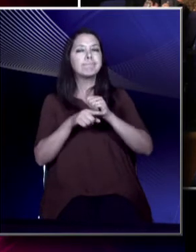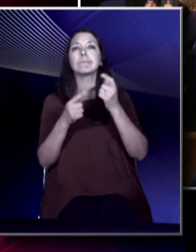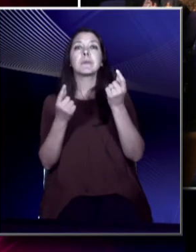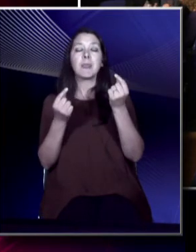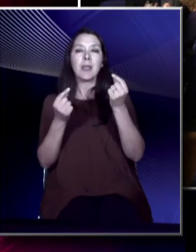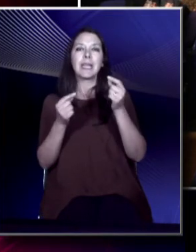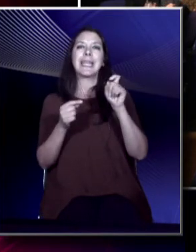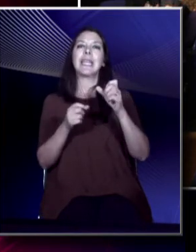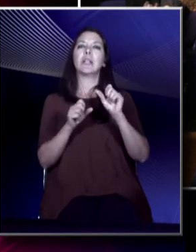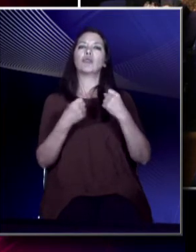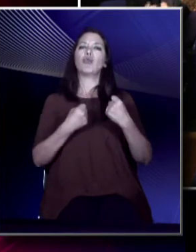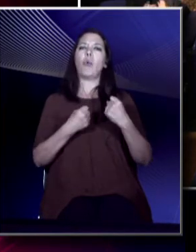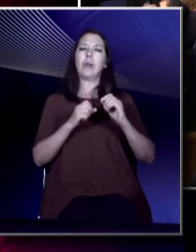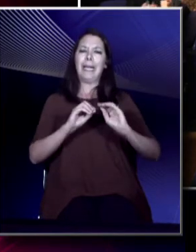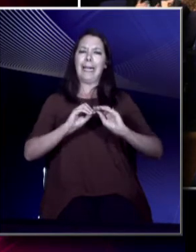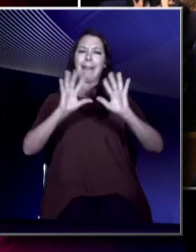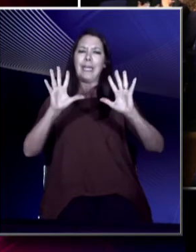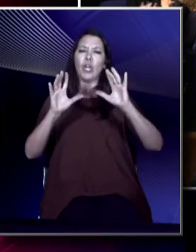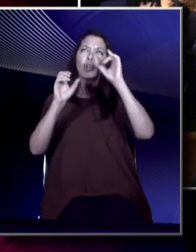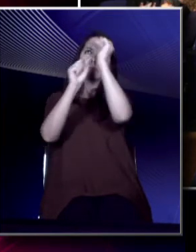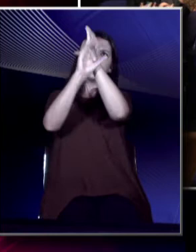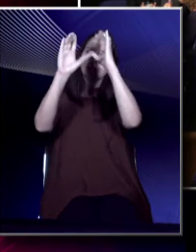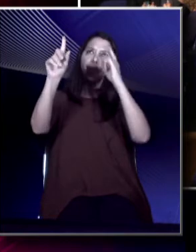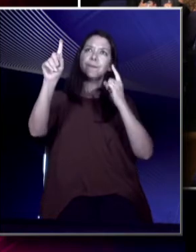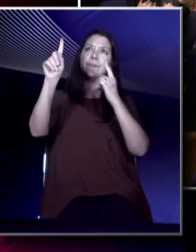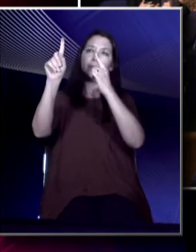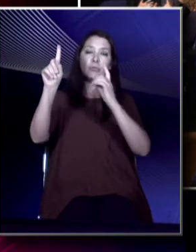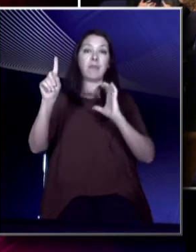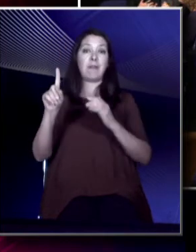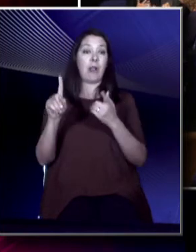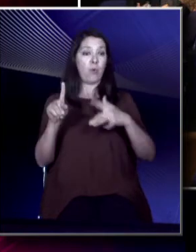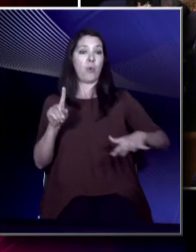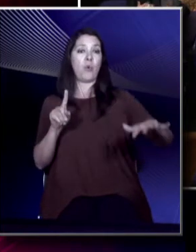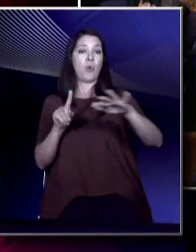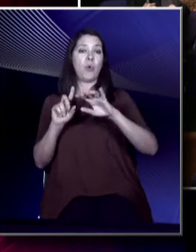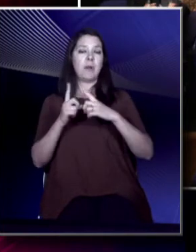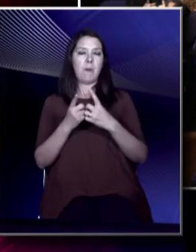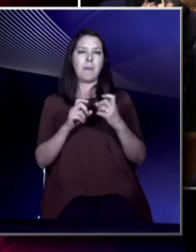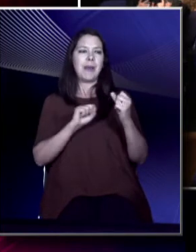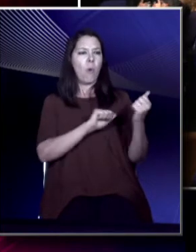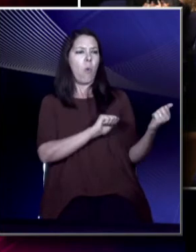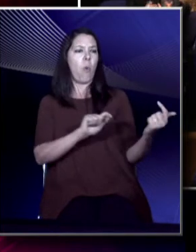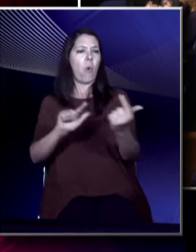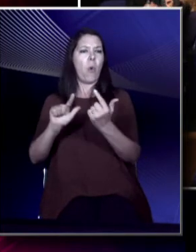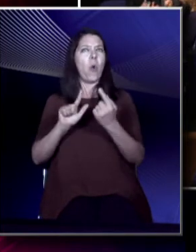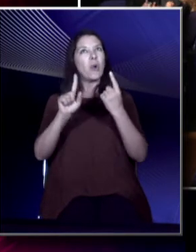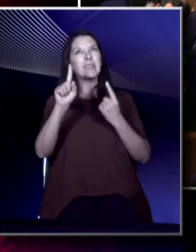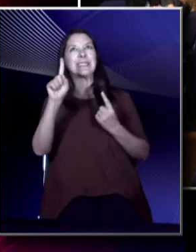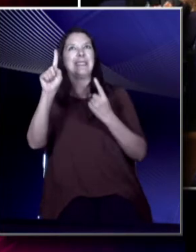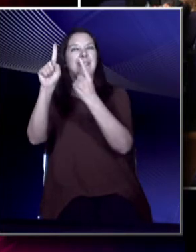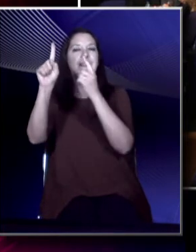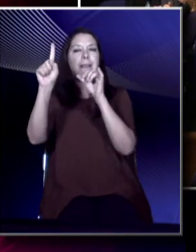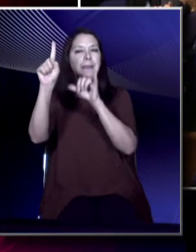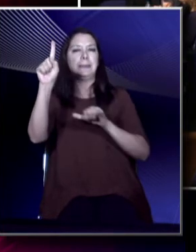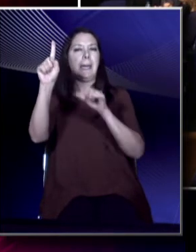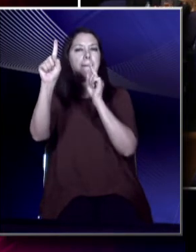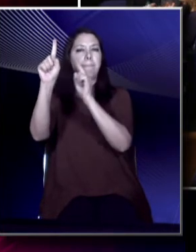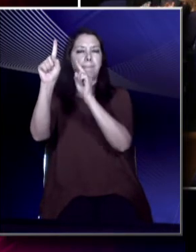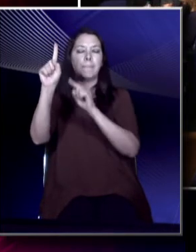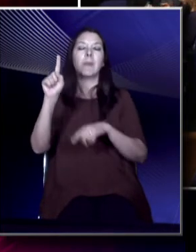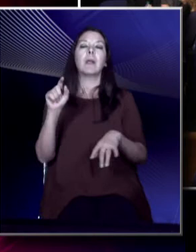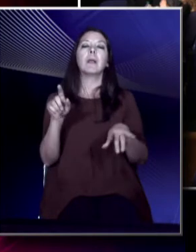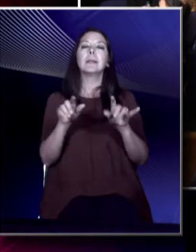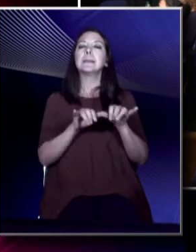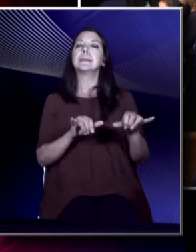strong, clear vision that our entire department can be aiming towards, and that we can also share that clear vision